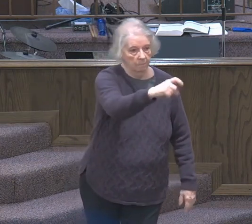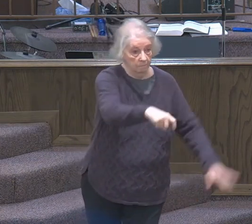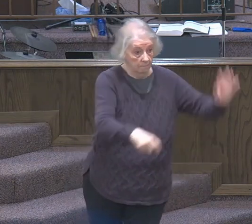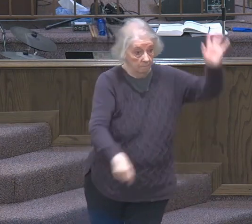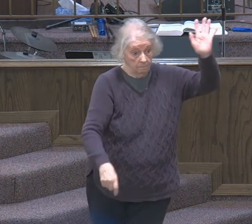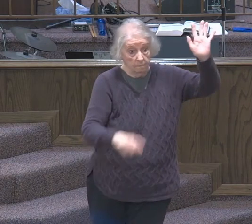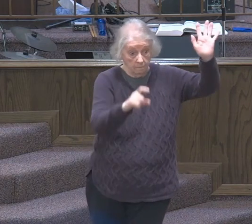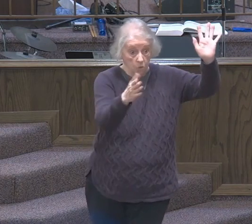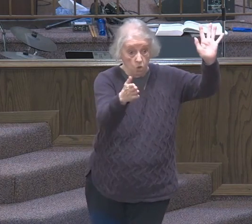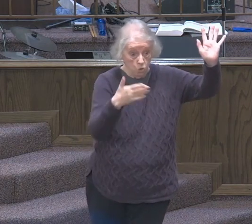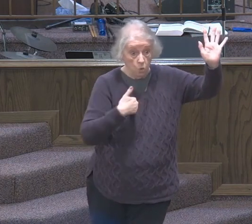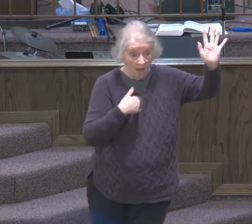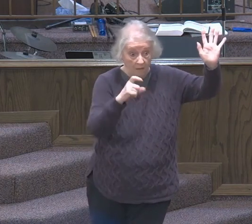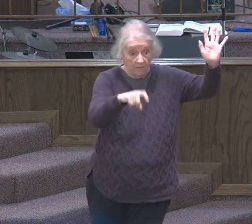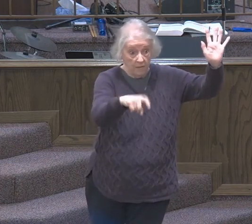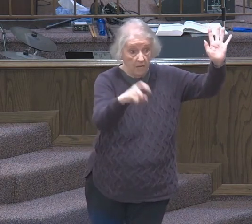feel like we can just handle it.